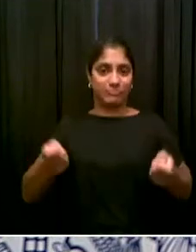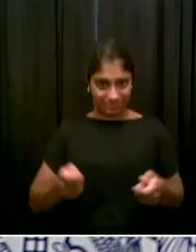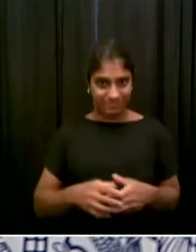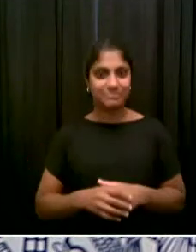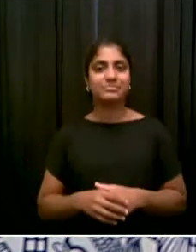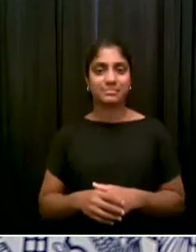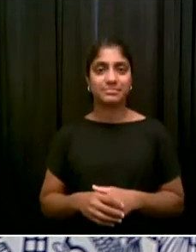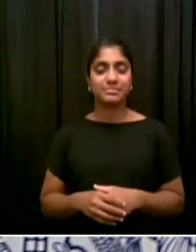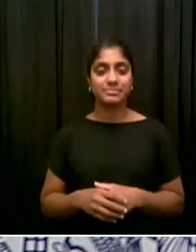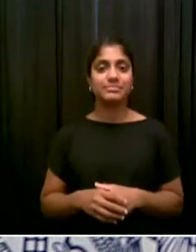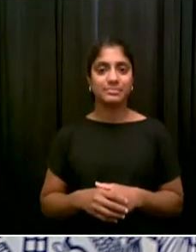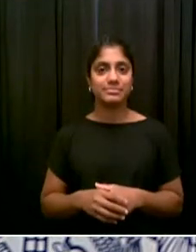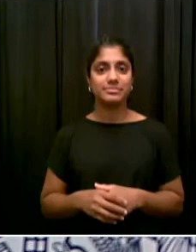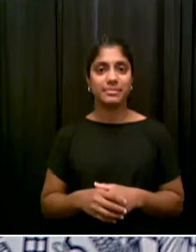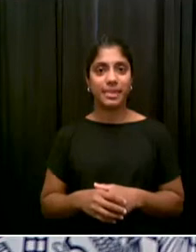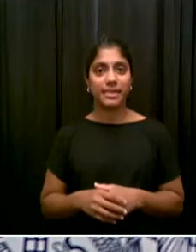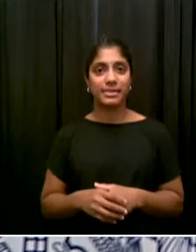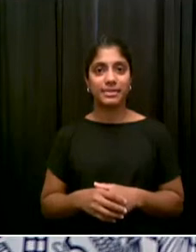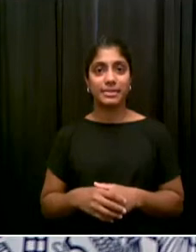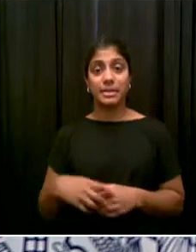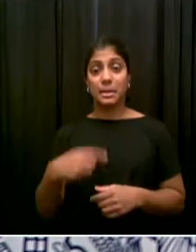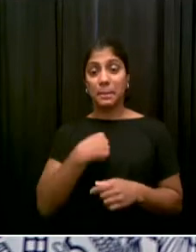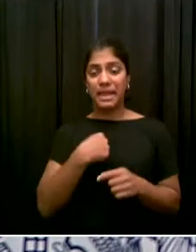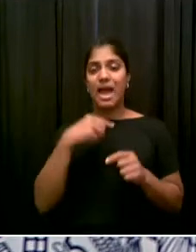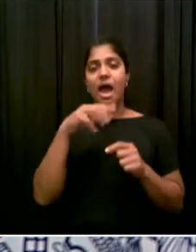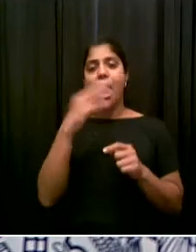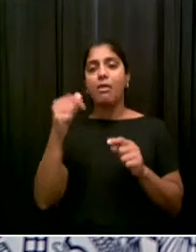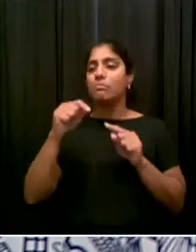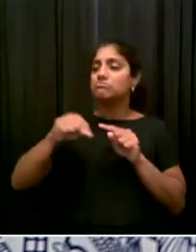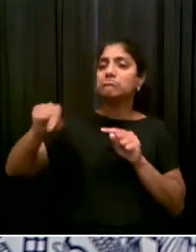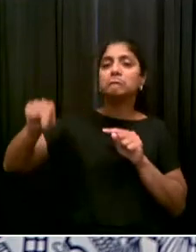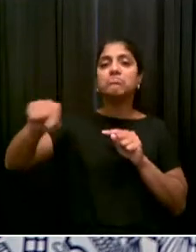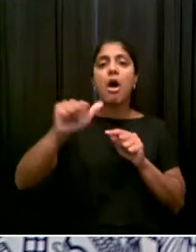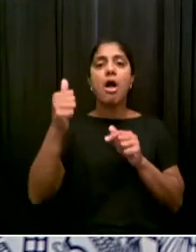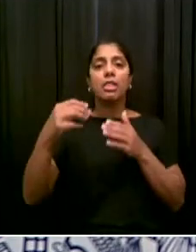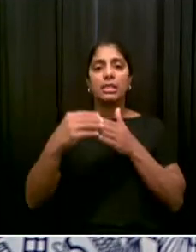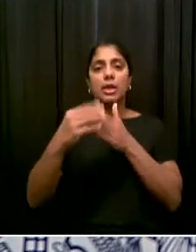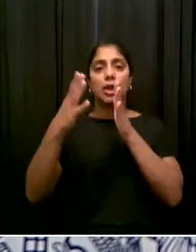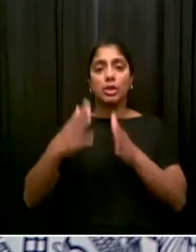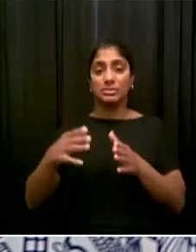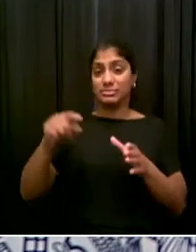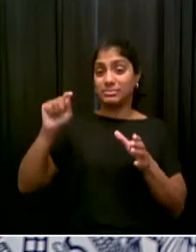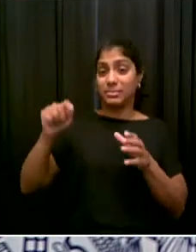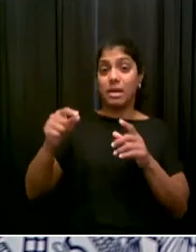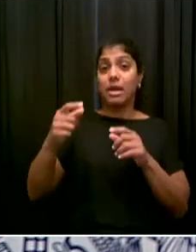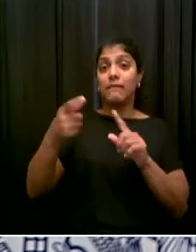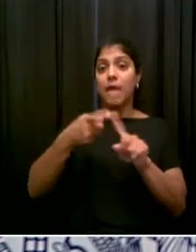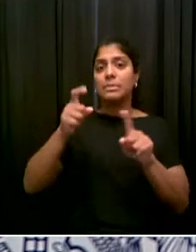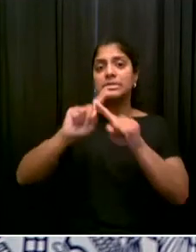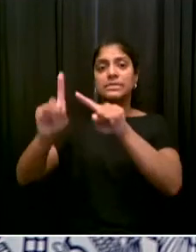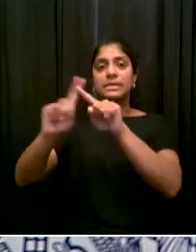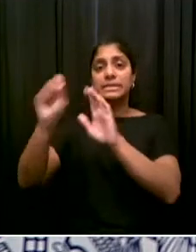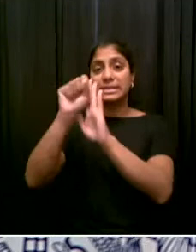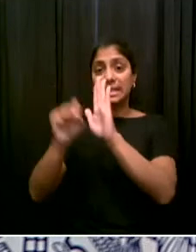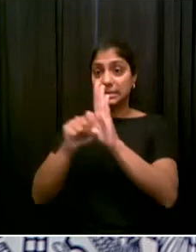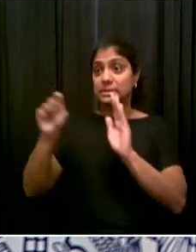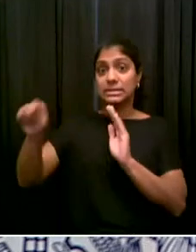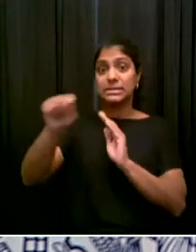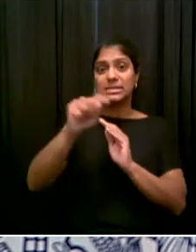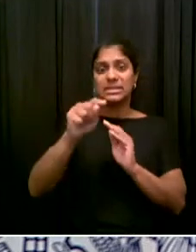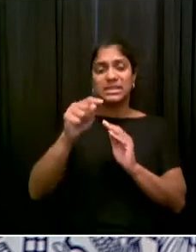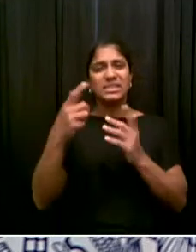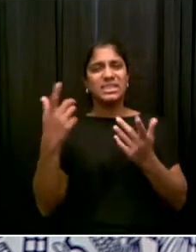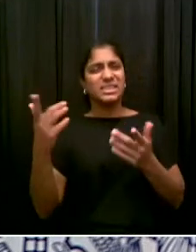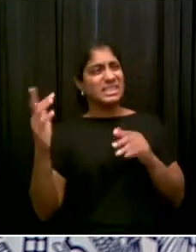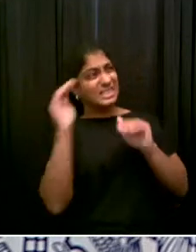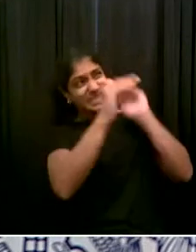make sure this day would come. Now, vaccines and the vaccination effort are the